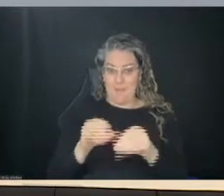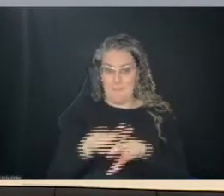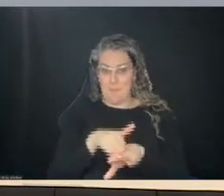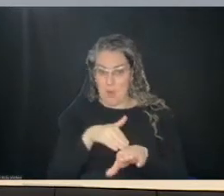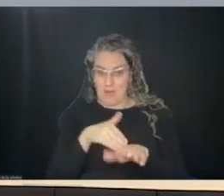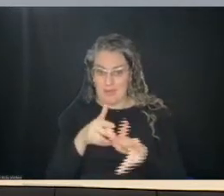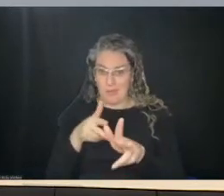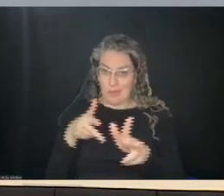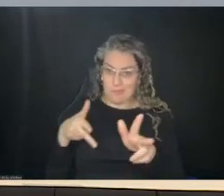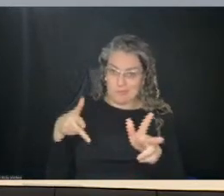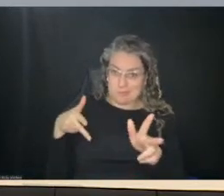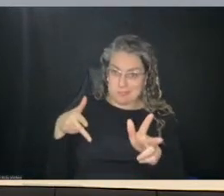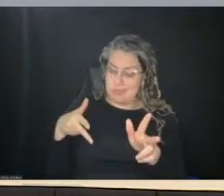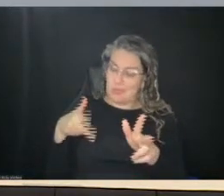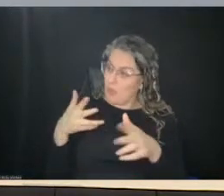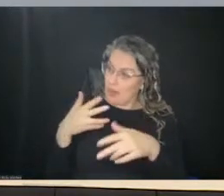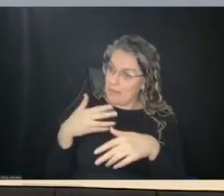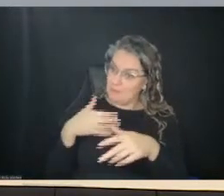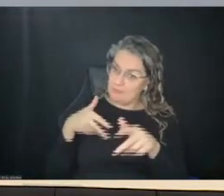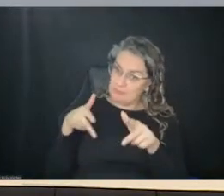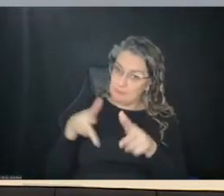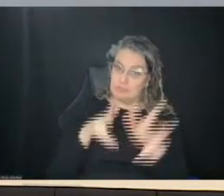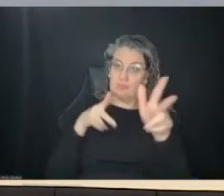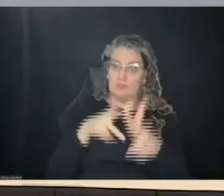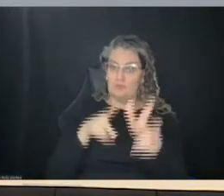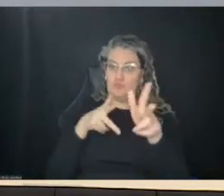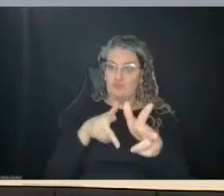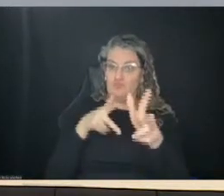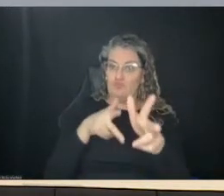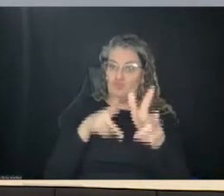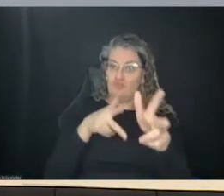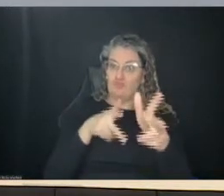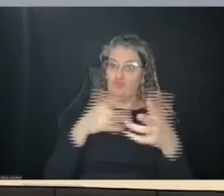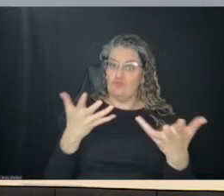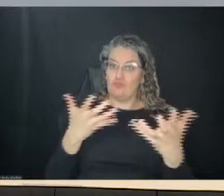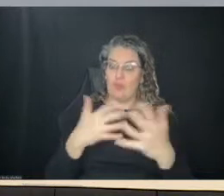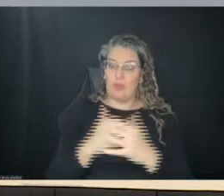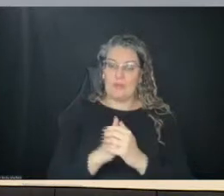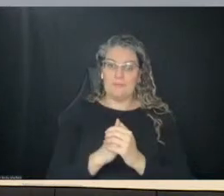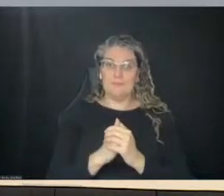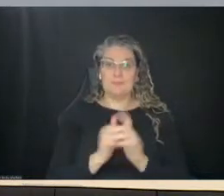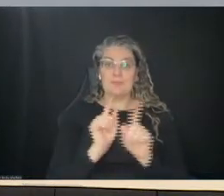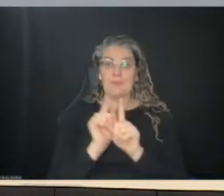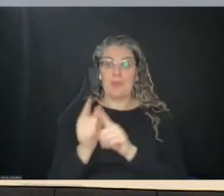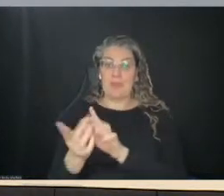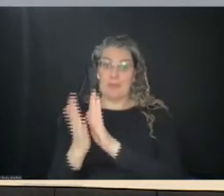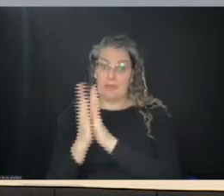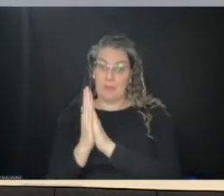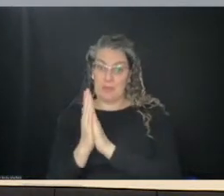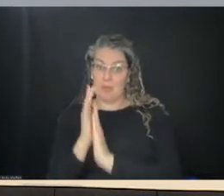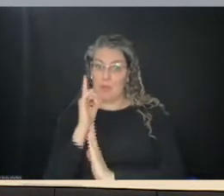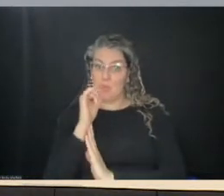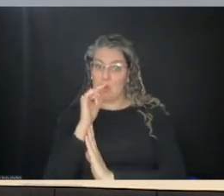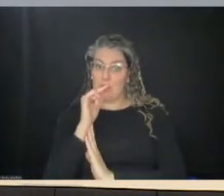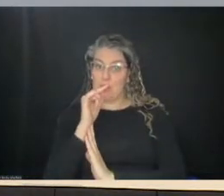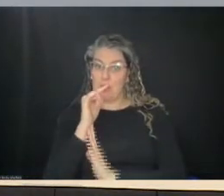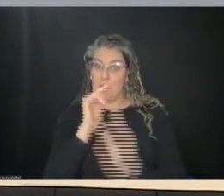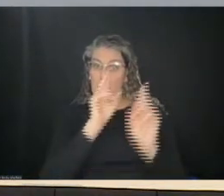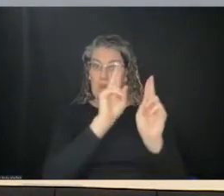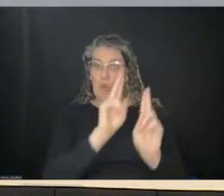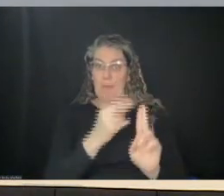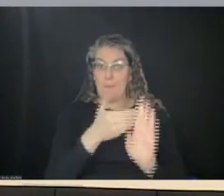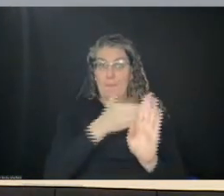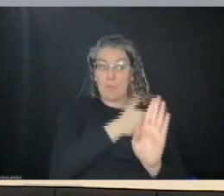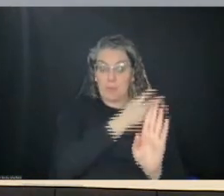for instance. And the same kind of request to people who are applying for pre-travel